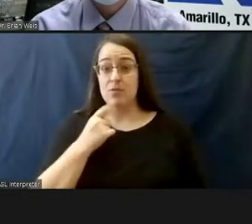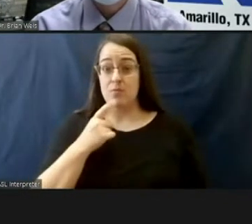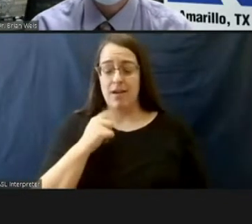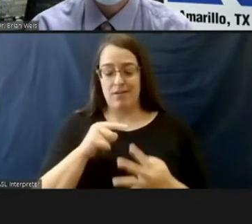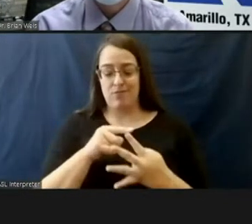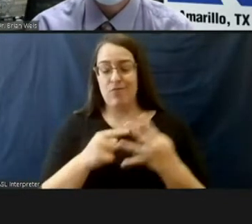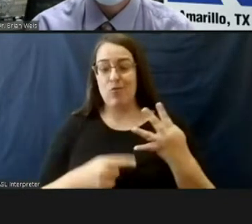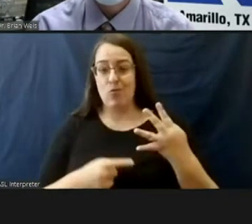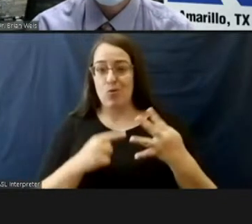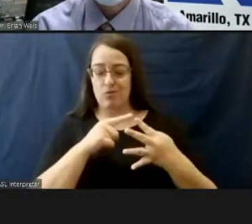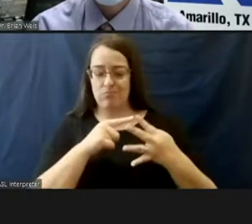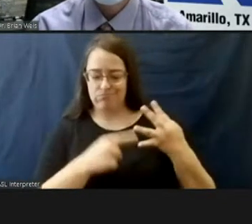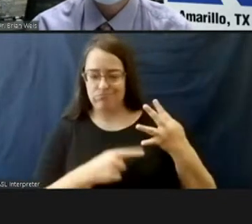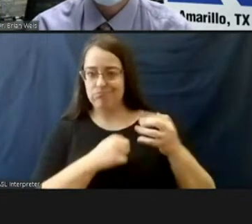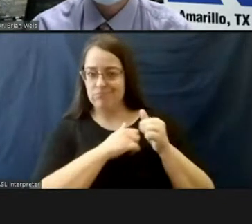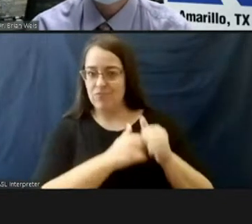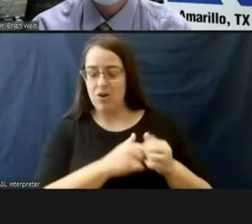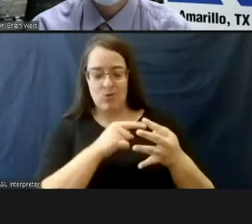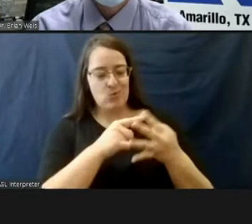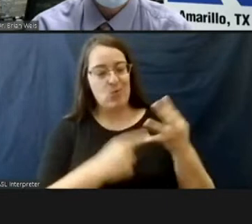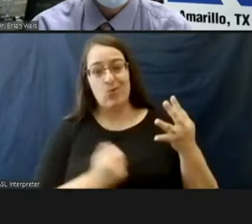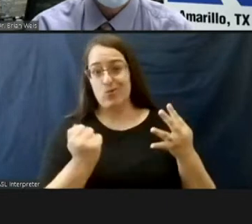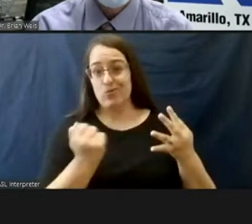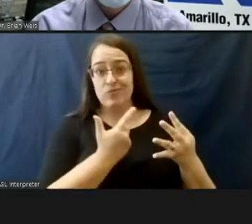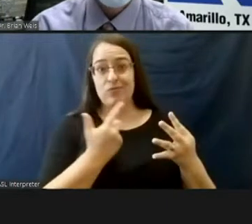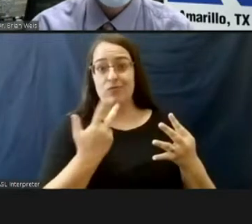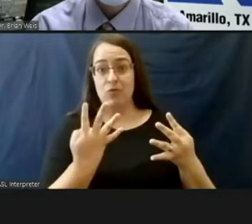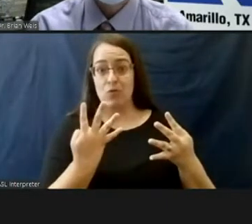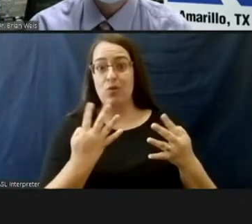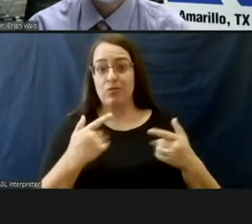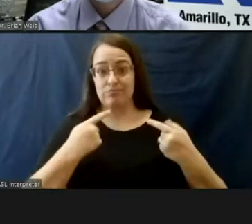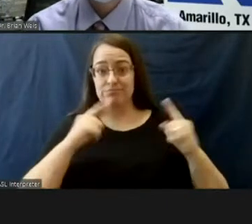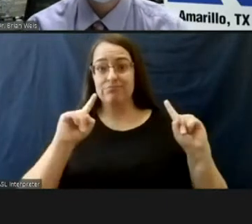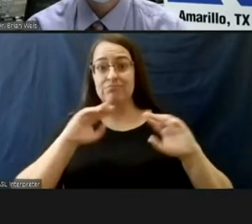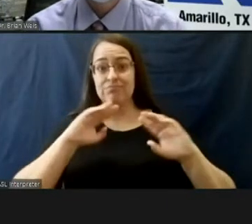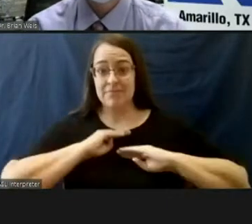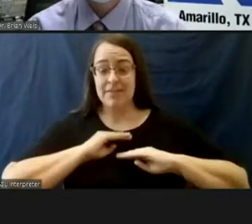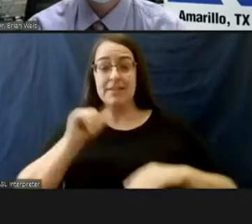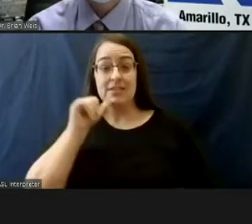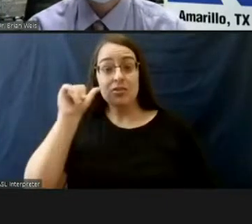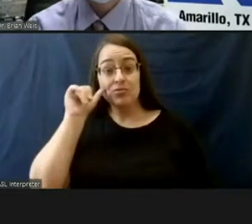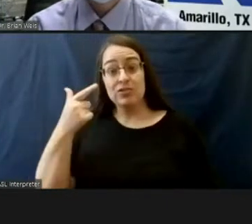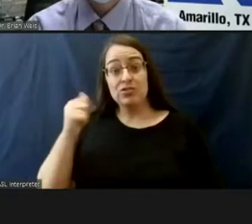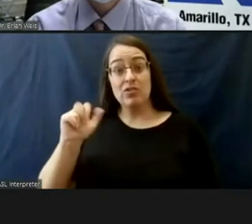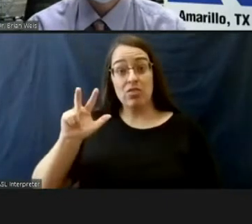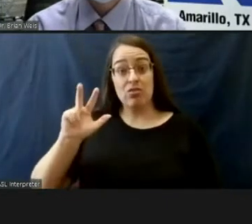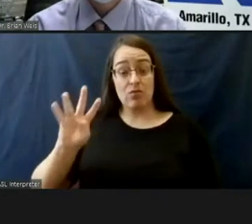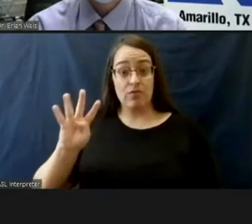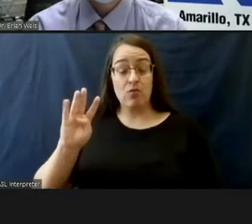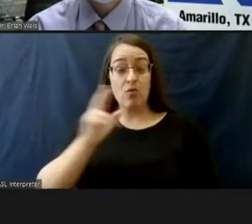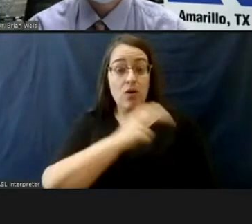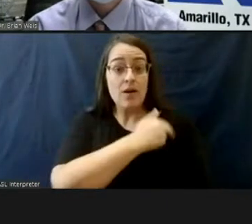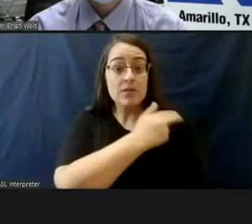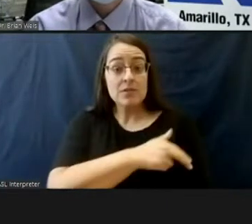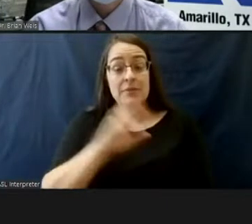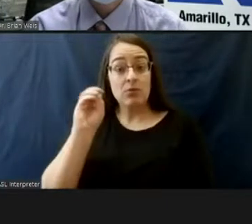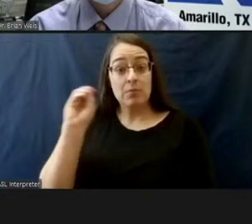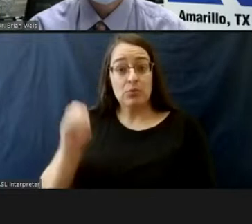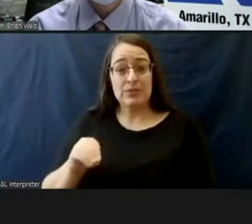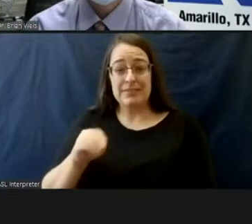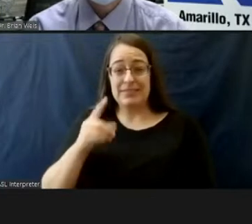we follow are in the red level. Yesterday, our GA34 hospitalization percentage was just